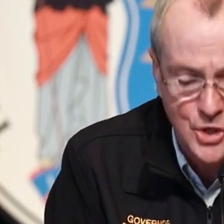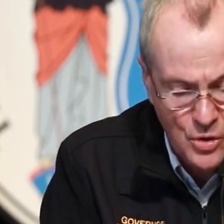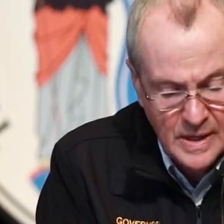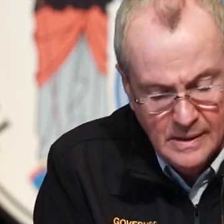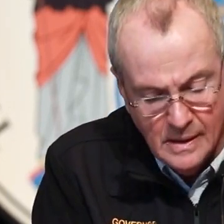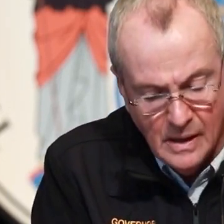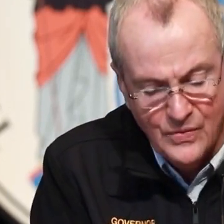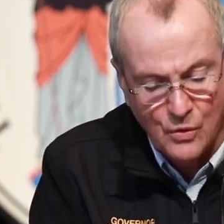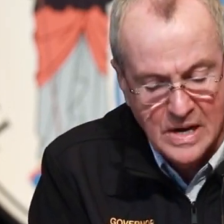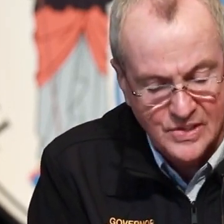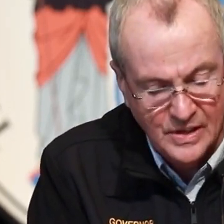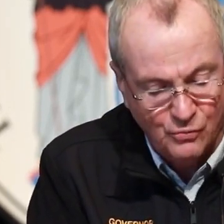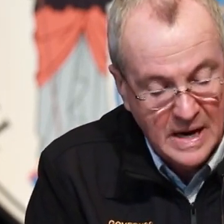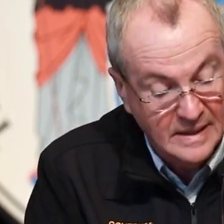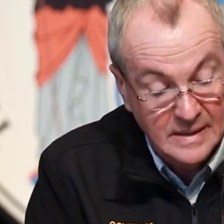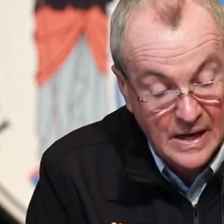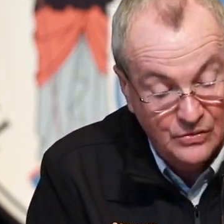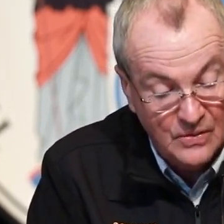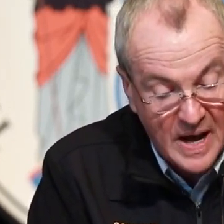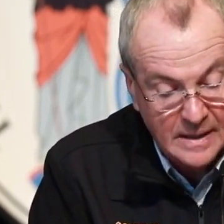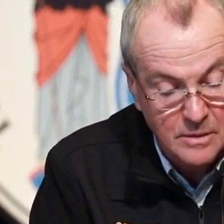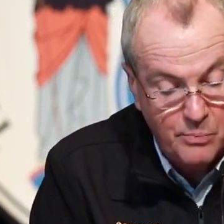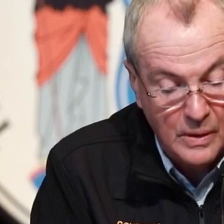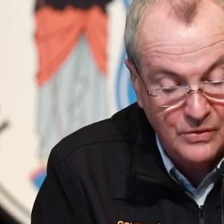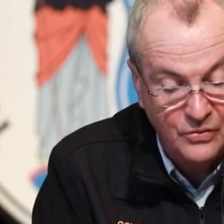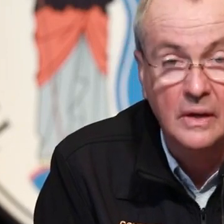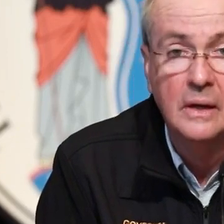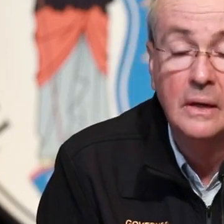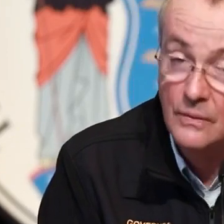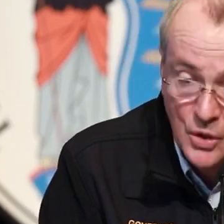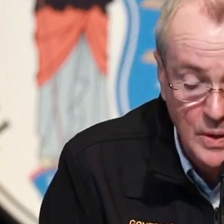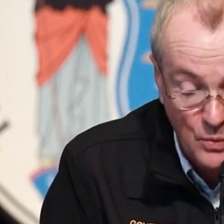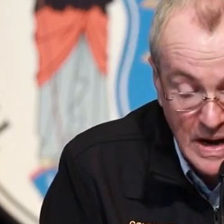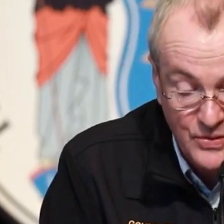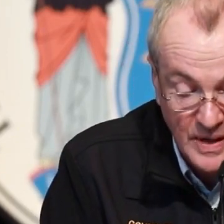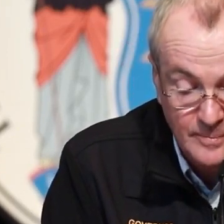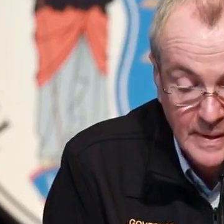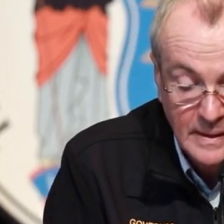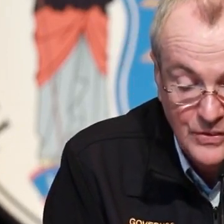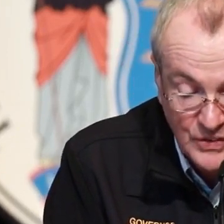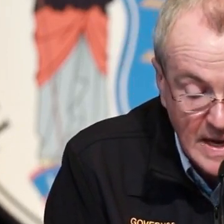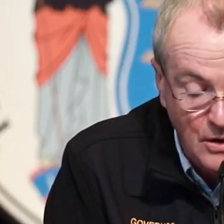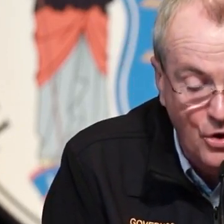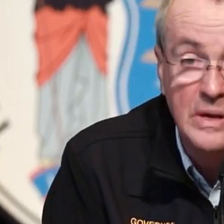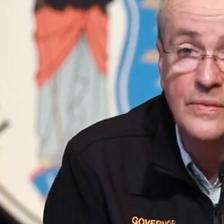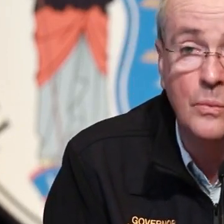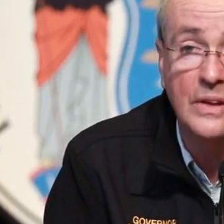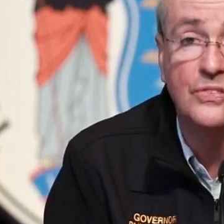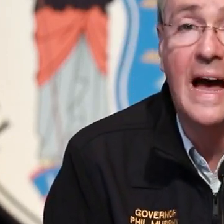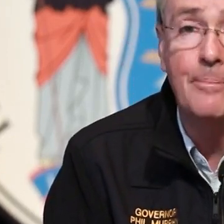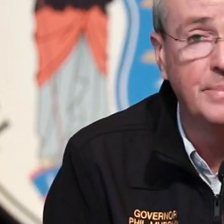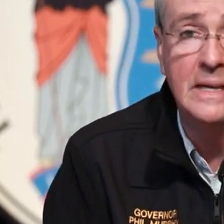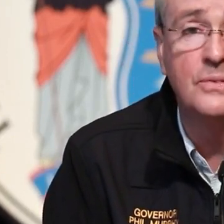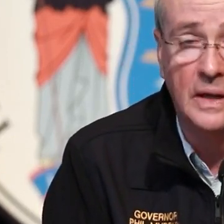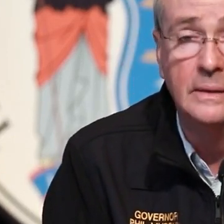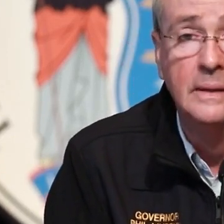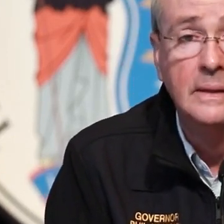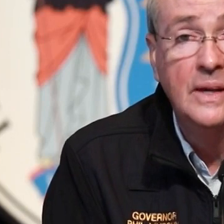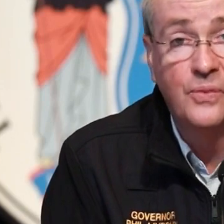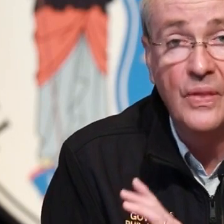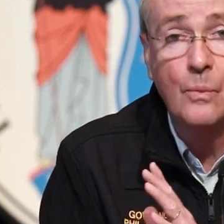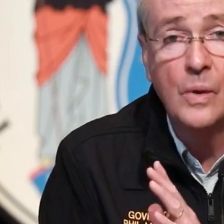overwhelming majority of their residents recognize the vital importance of doing the right thing and staying home even when it stopped being